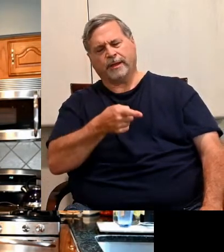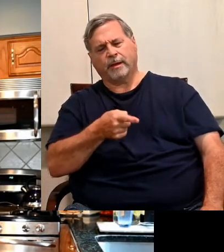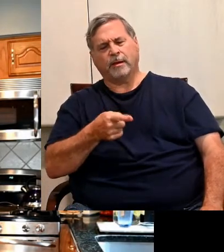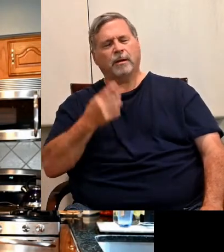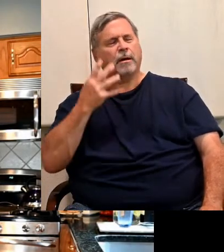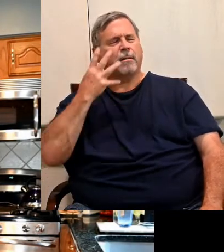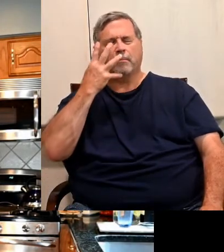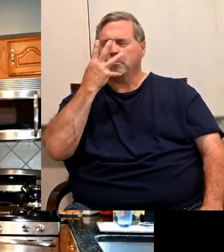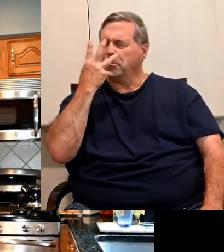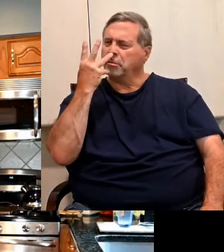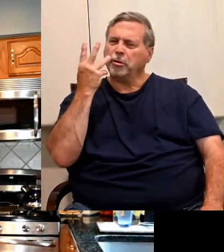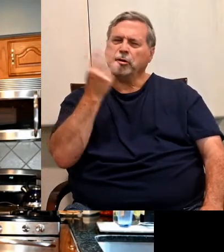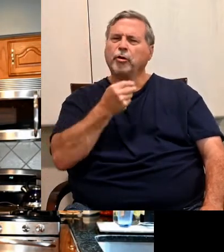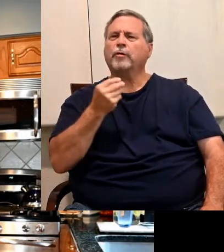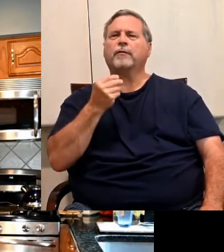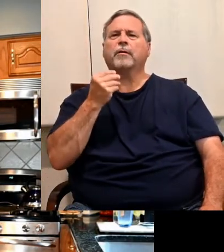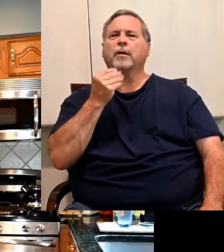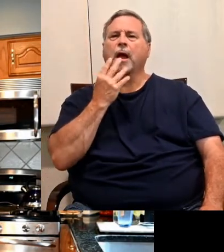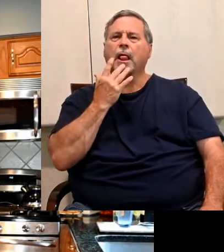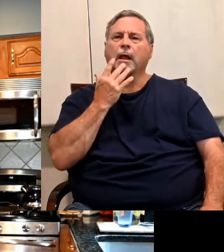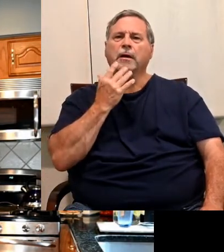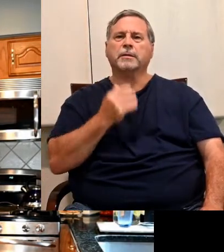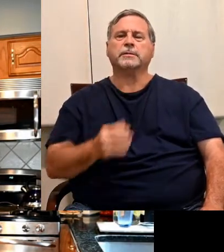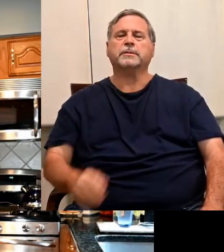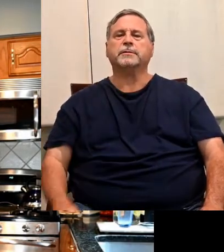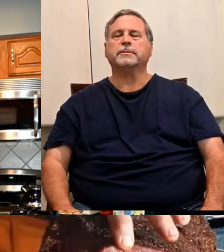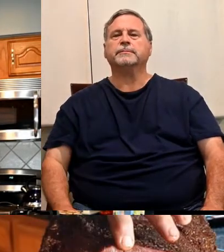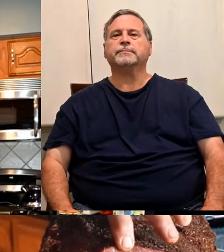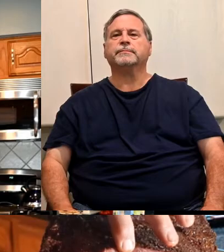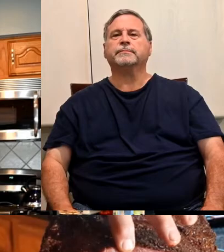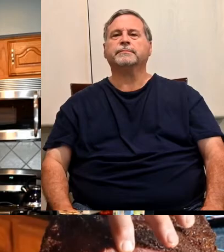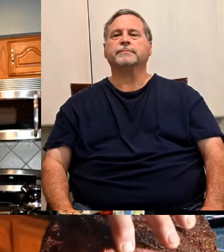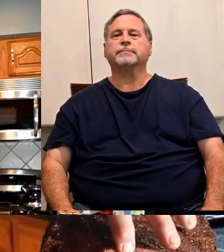Now look at that. That beautiful color.